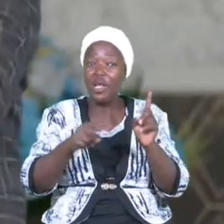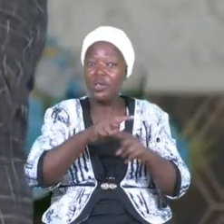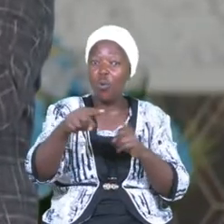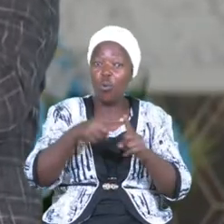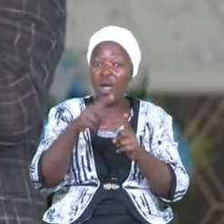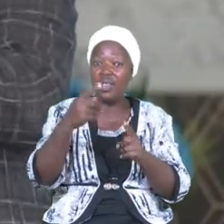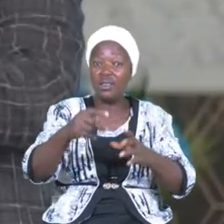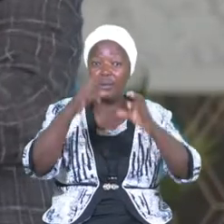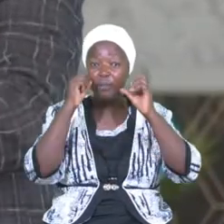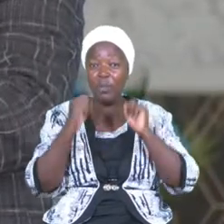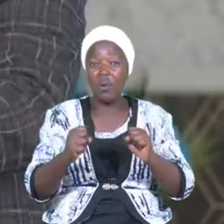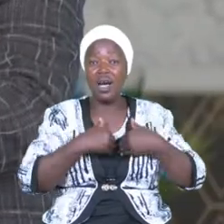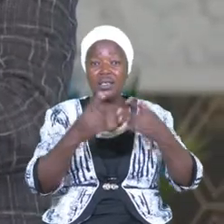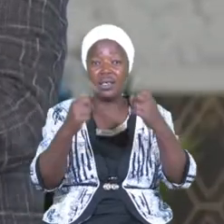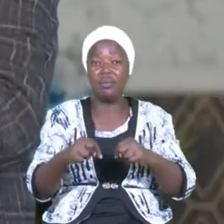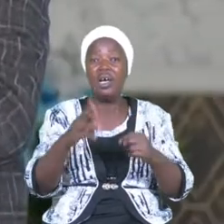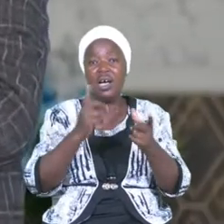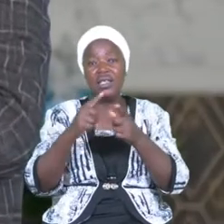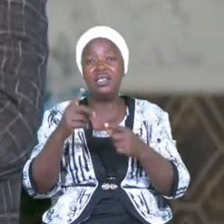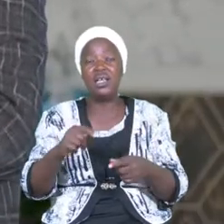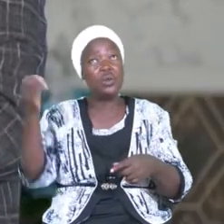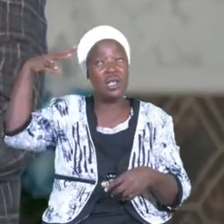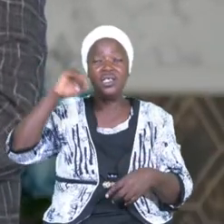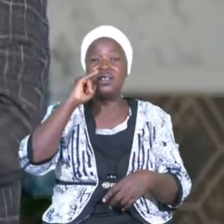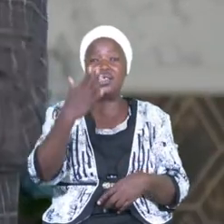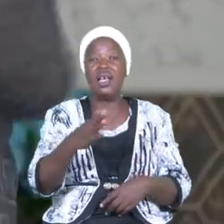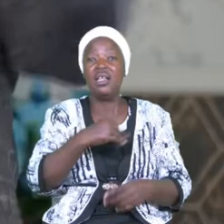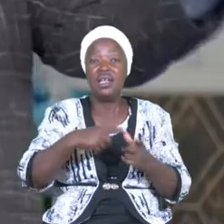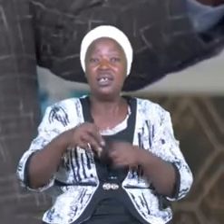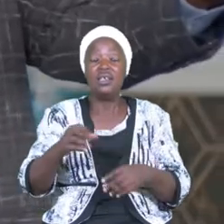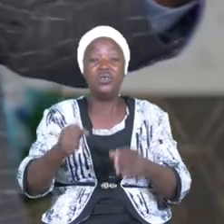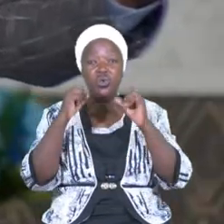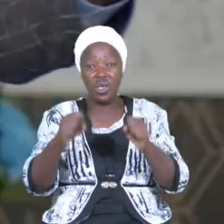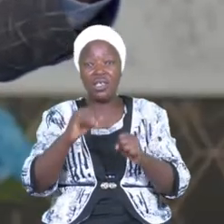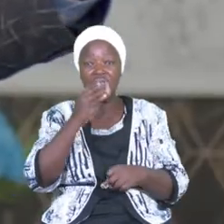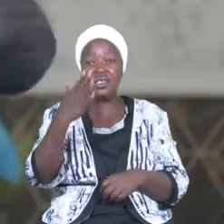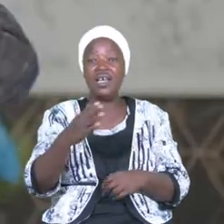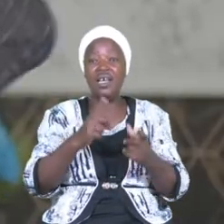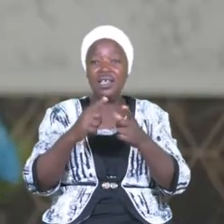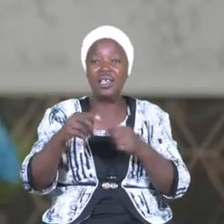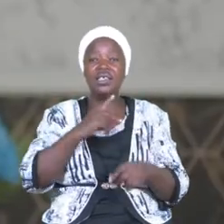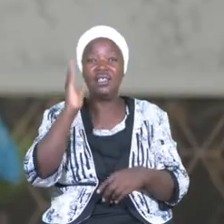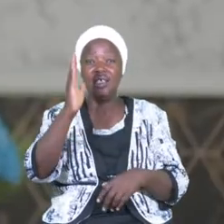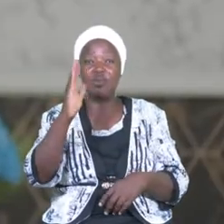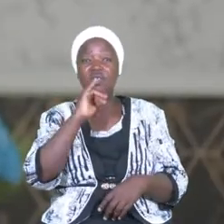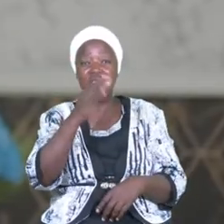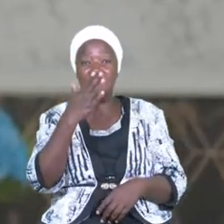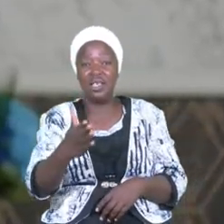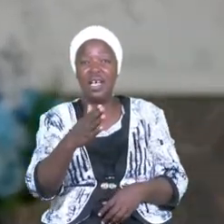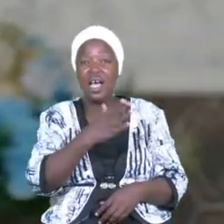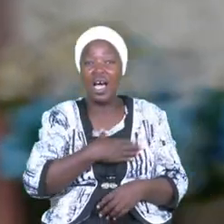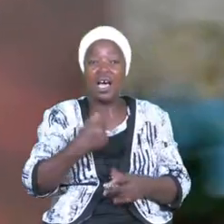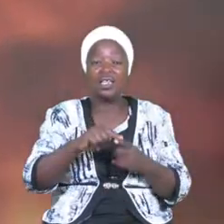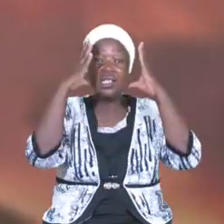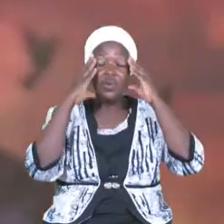has come, and the grace is there, and the strength is there, and the testimony is there, and the experience